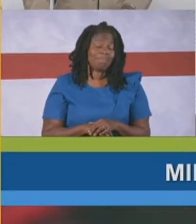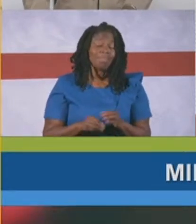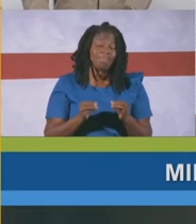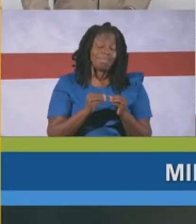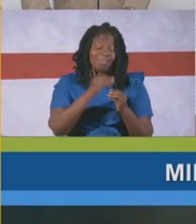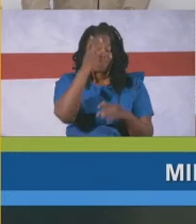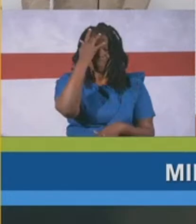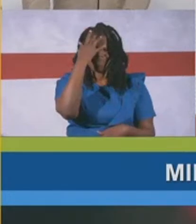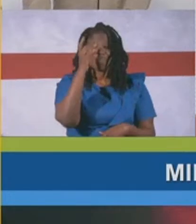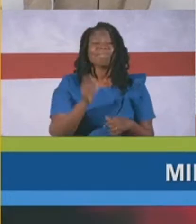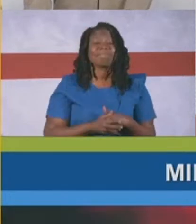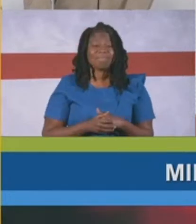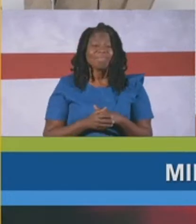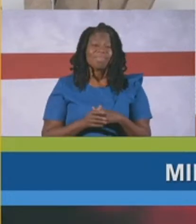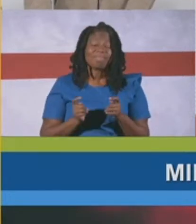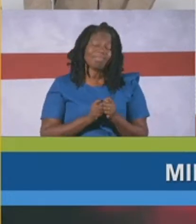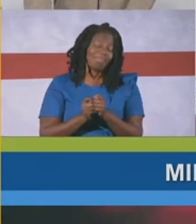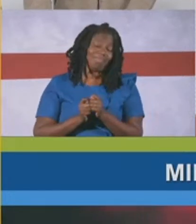Next slide.